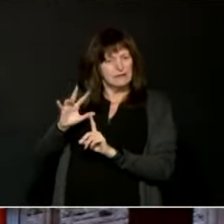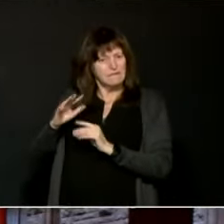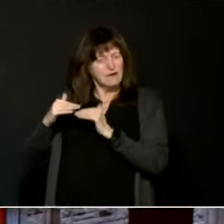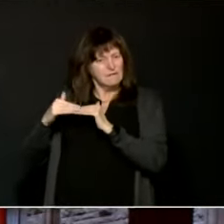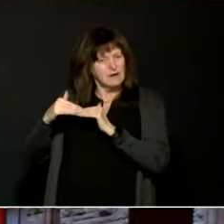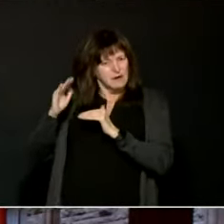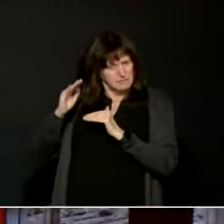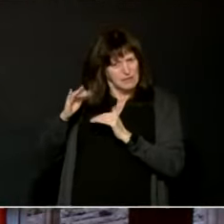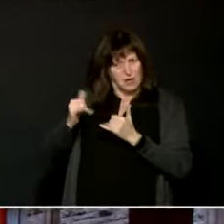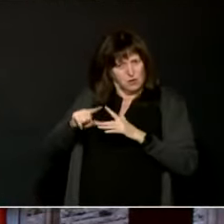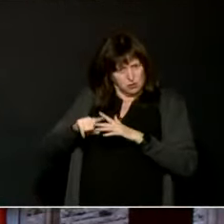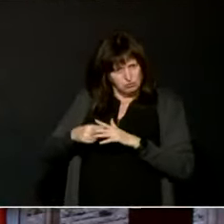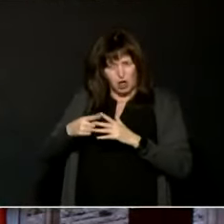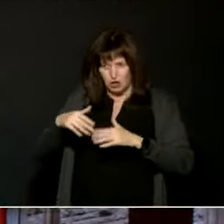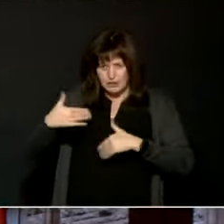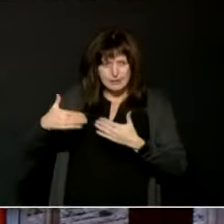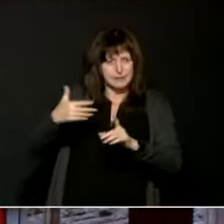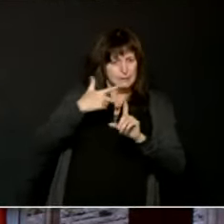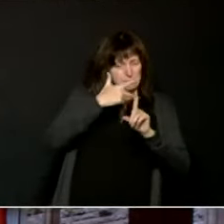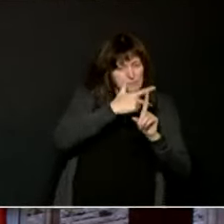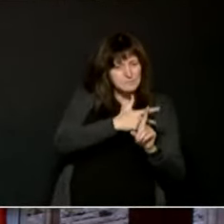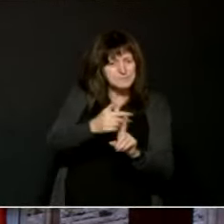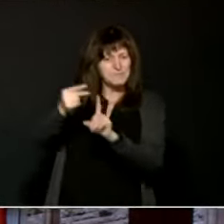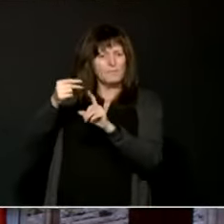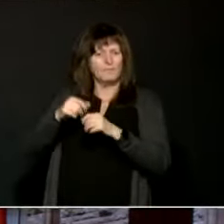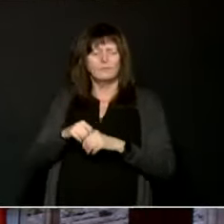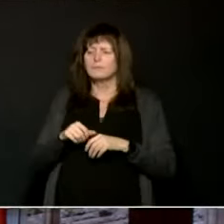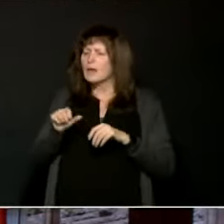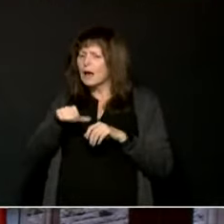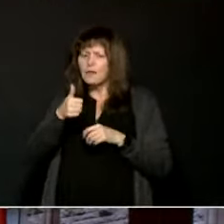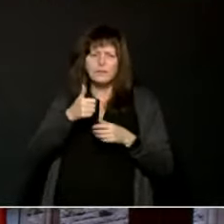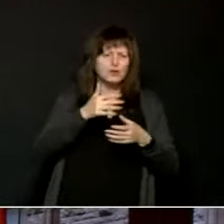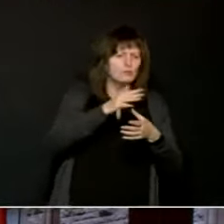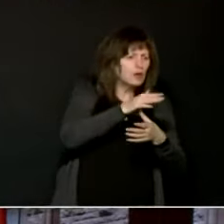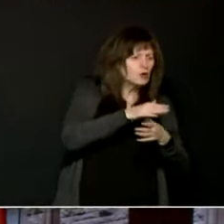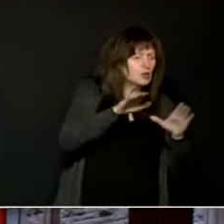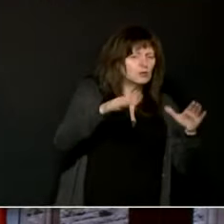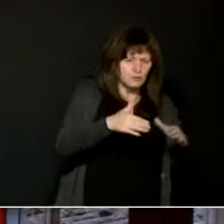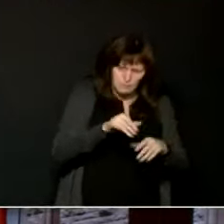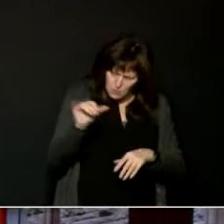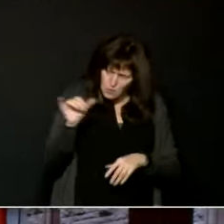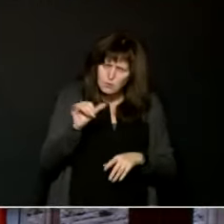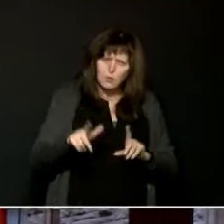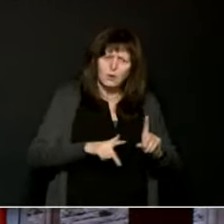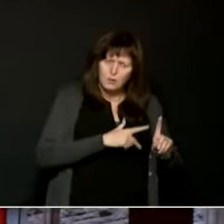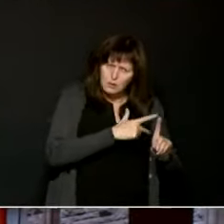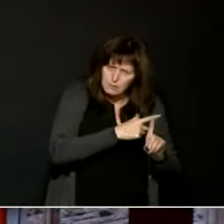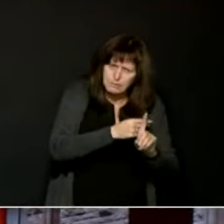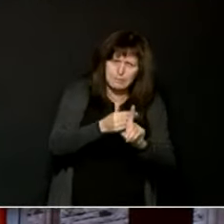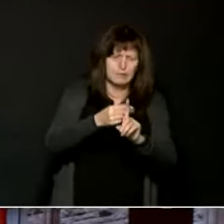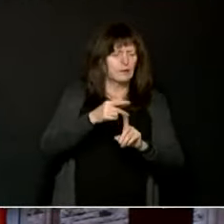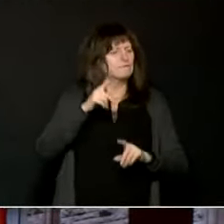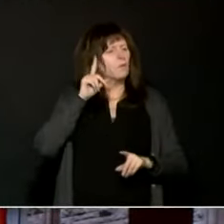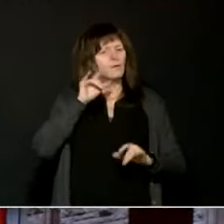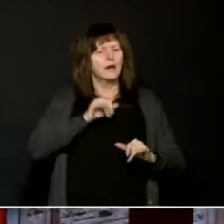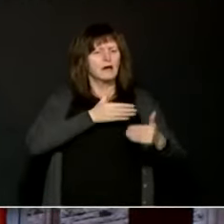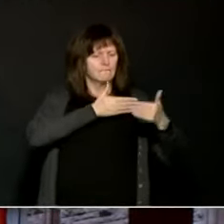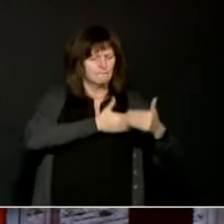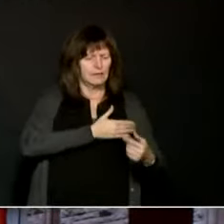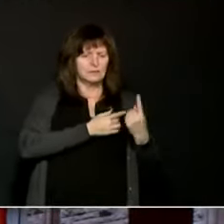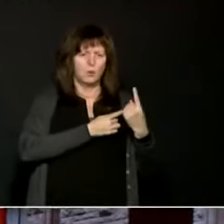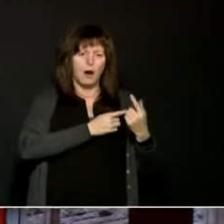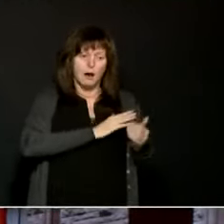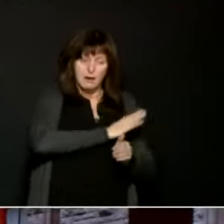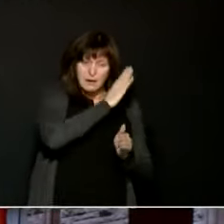that, as well as other priority populations as we strive to get through phase one seeking in the first early part